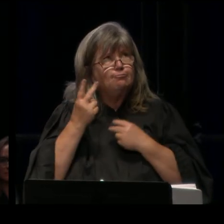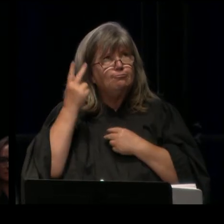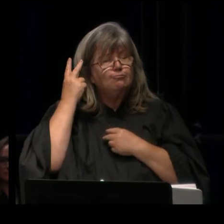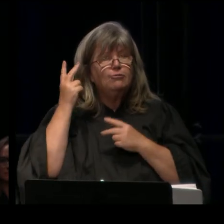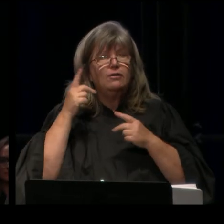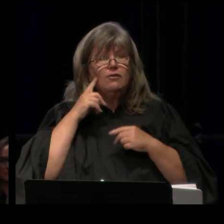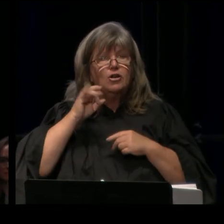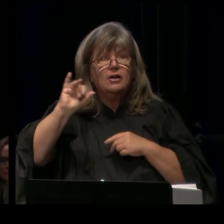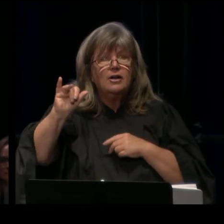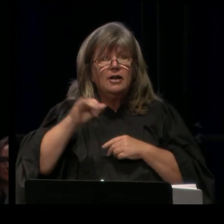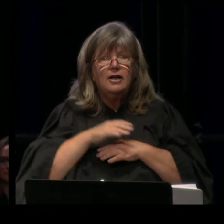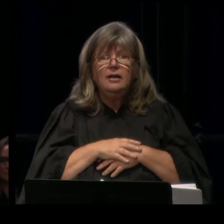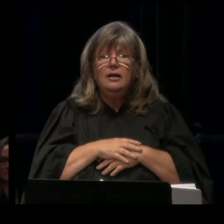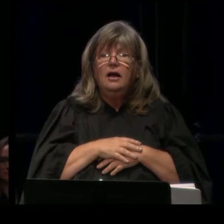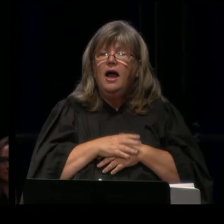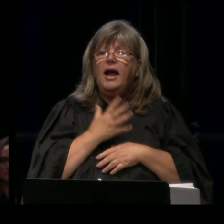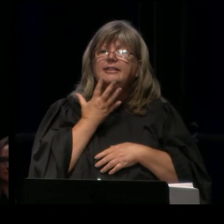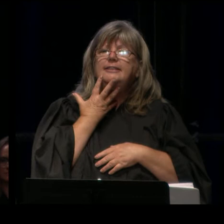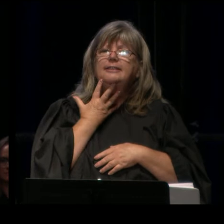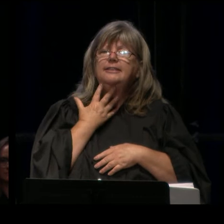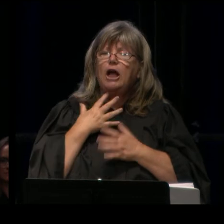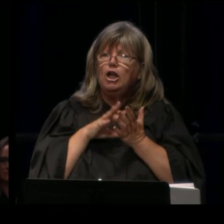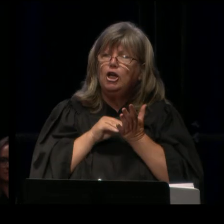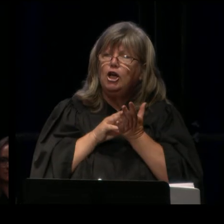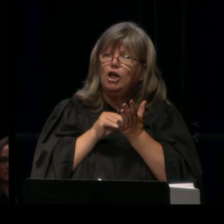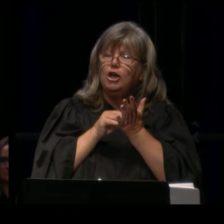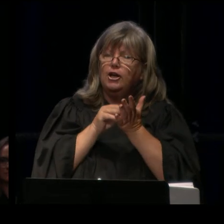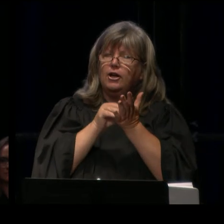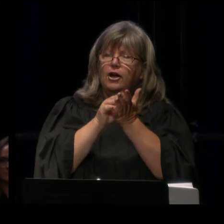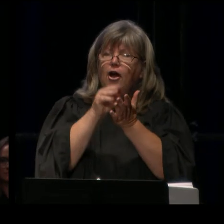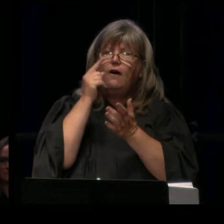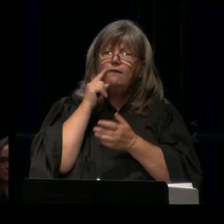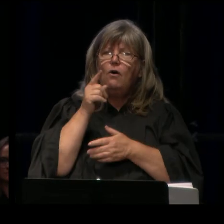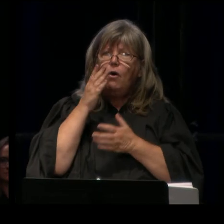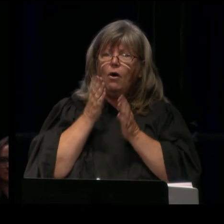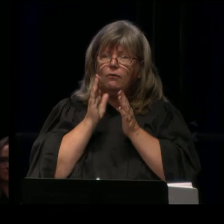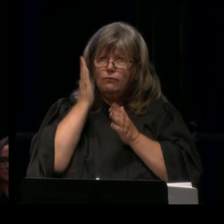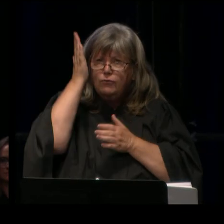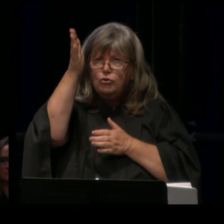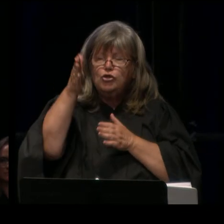And an appetite for learning to fuel your growth in the years ahead.